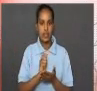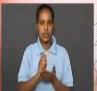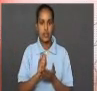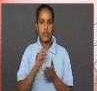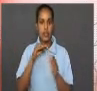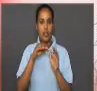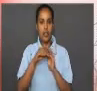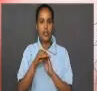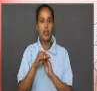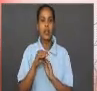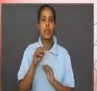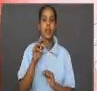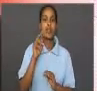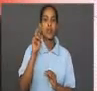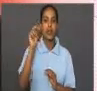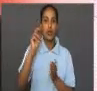in the numerator.